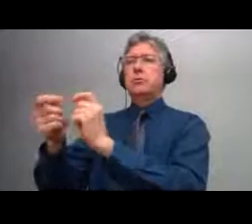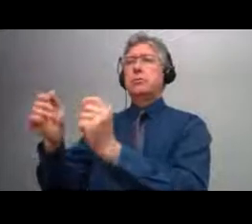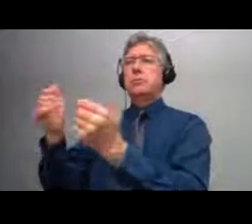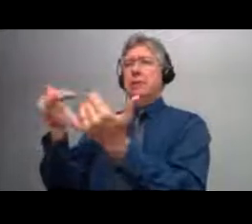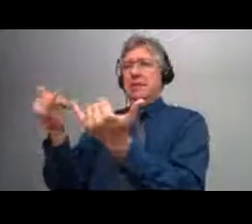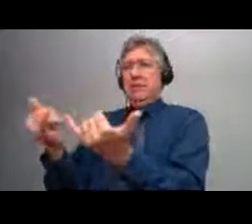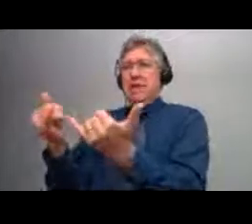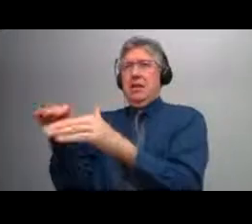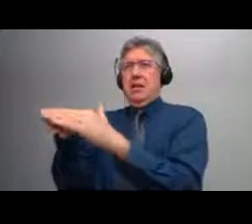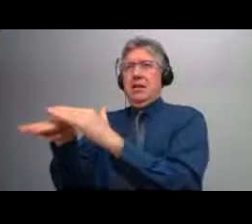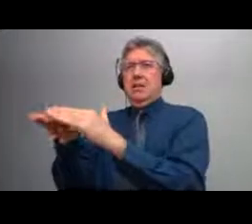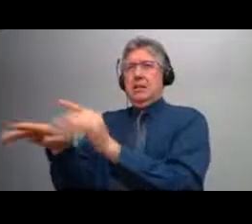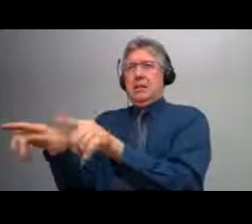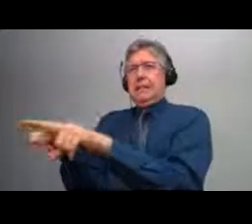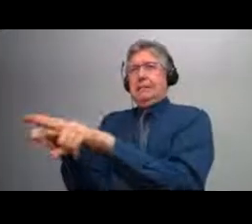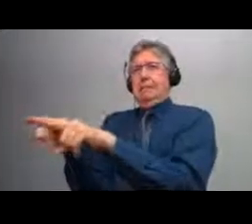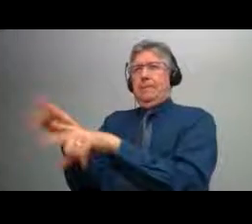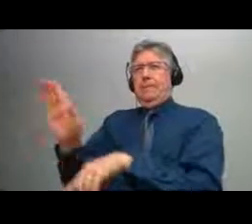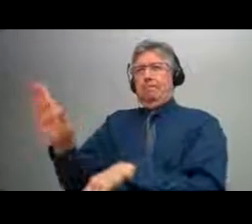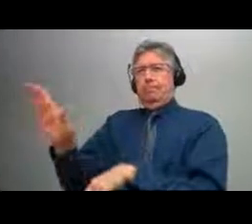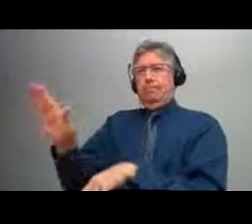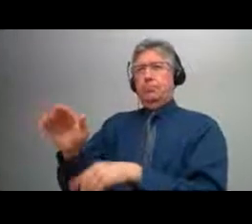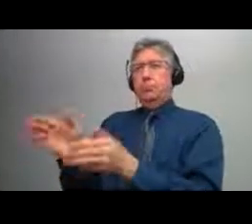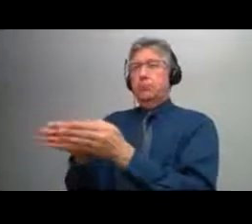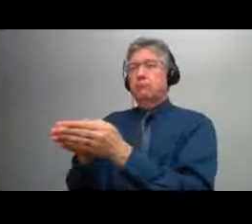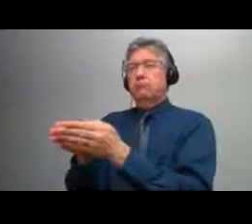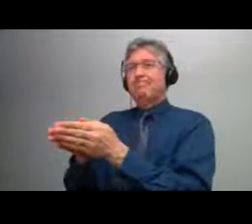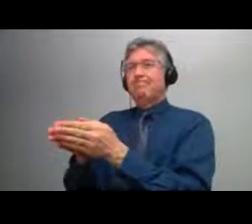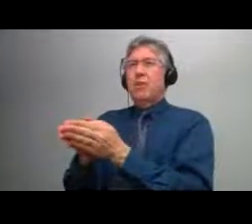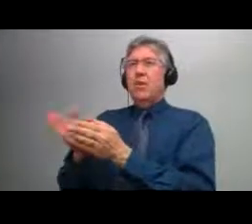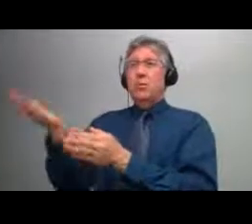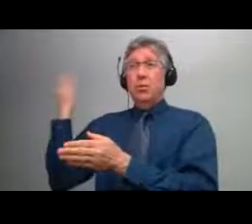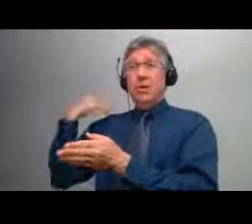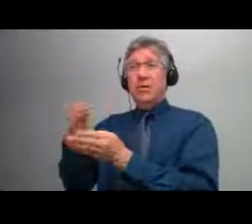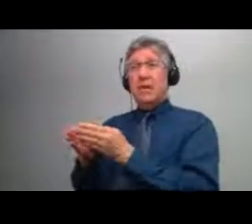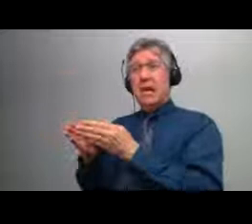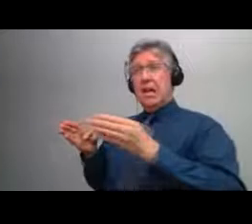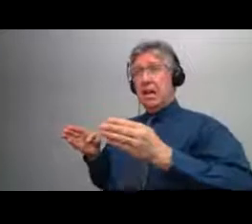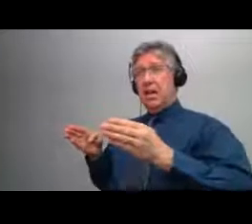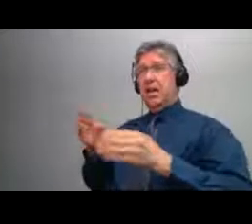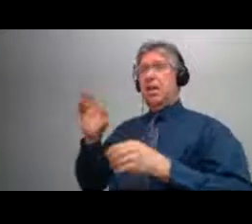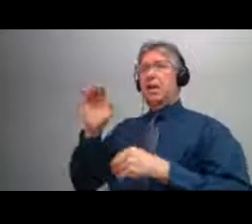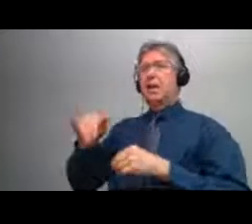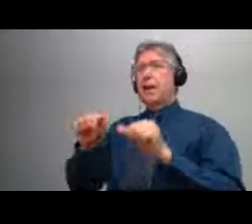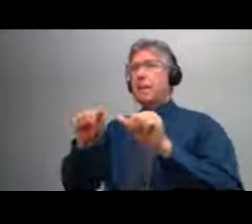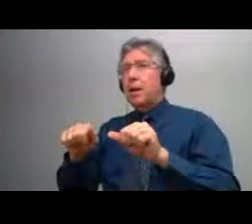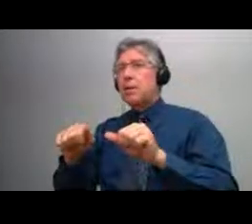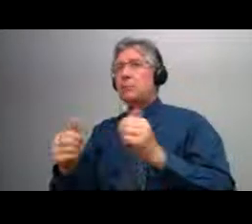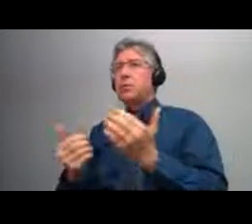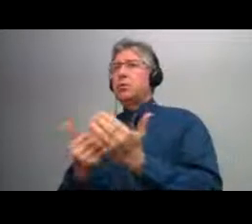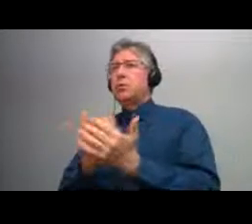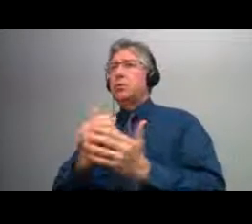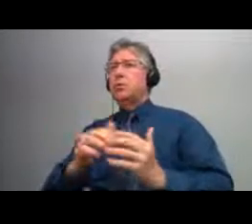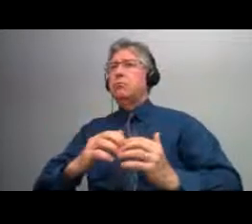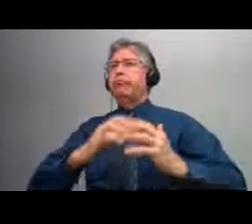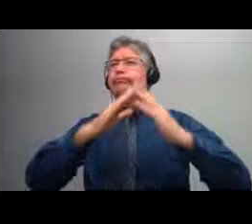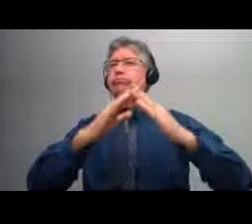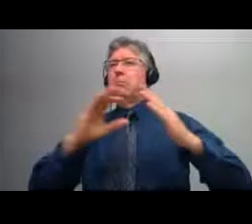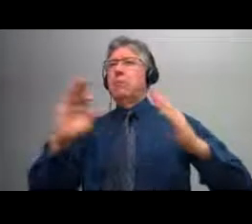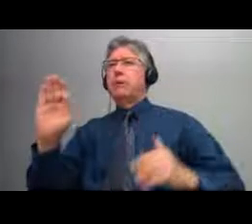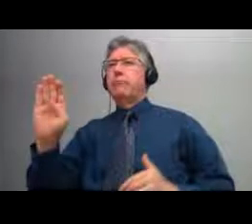current access. The expanded entrance that was shown previously was originally associated with the potential new FBI headquarters.